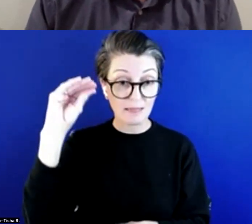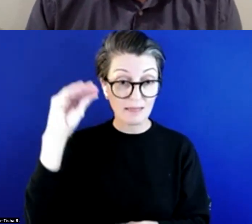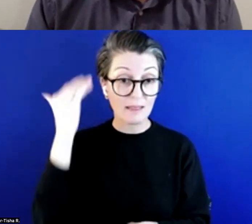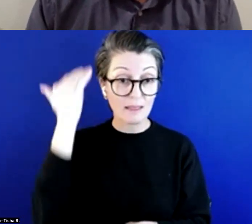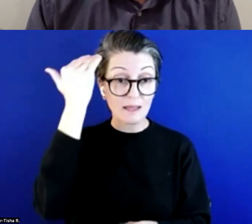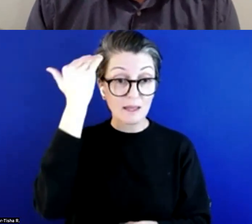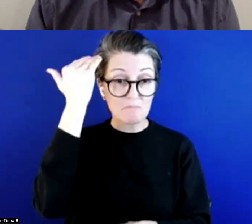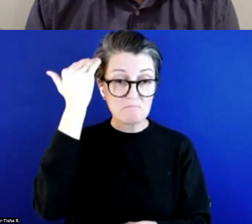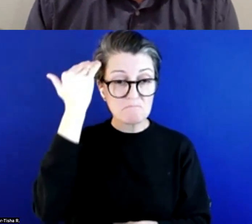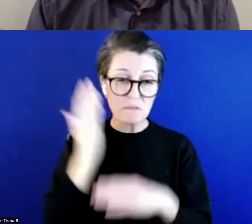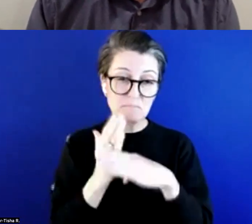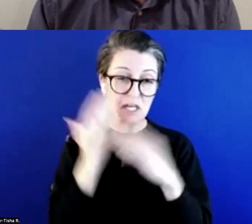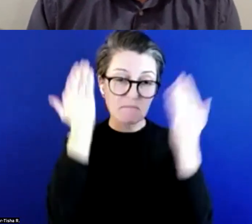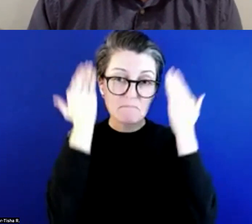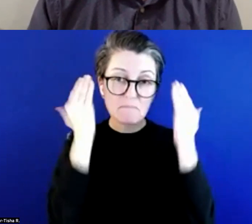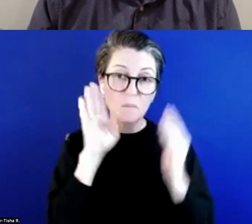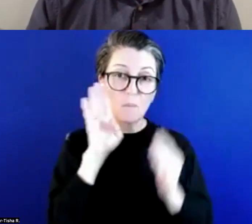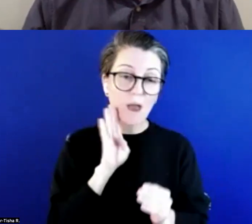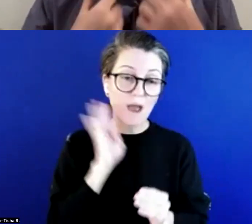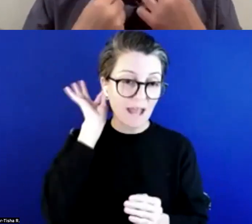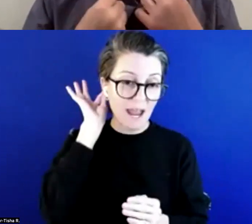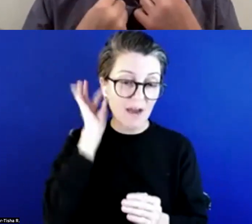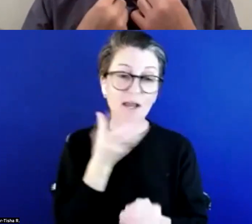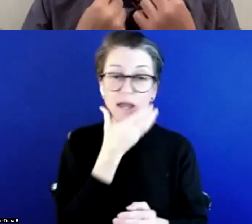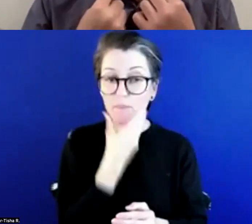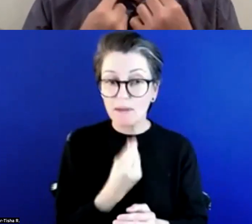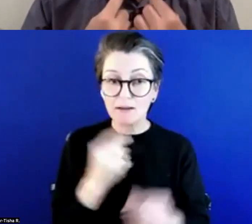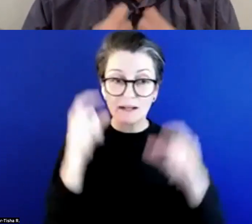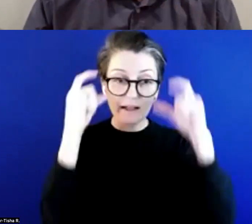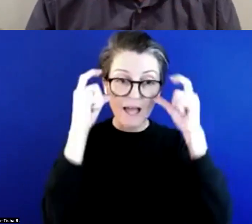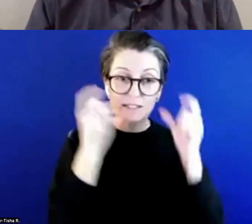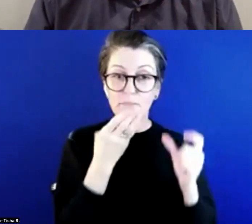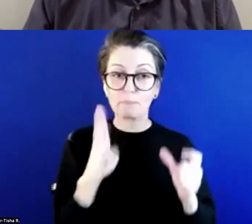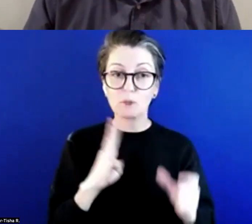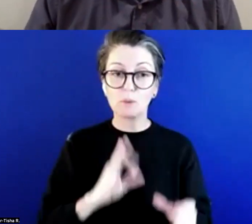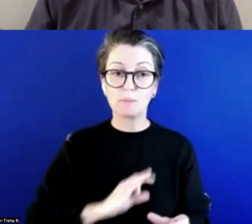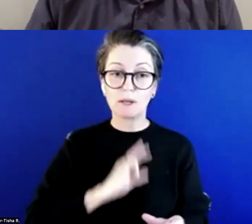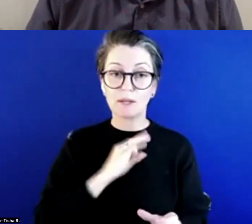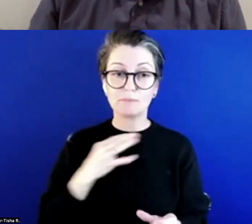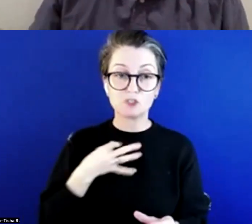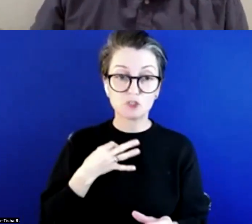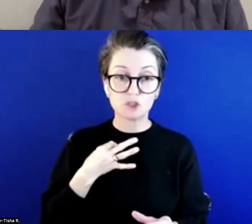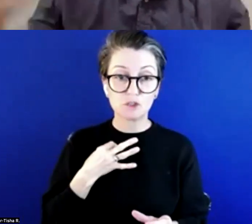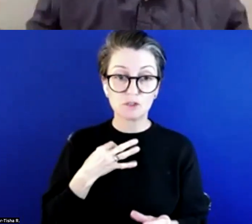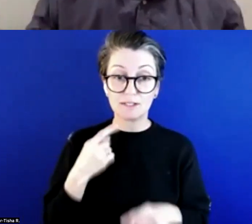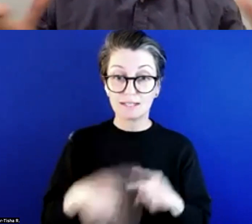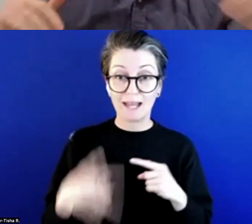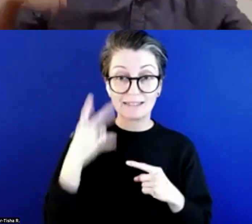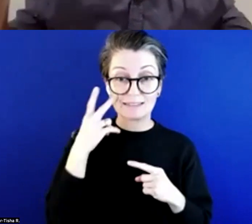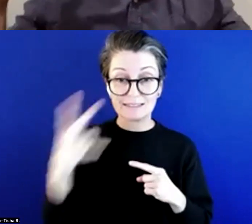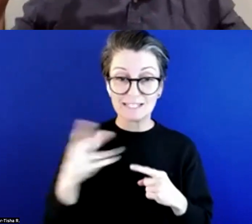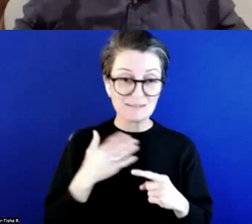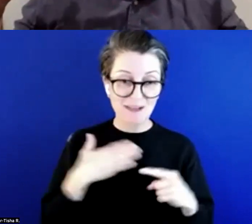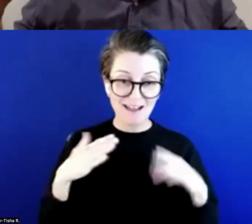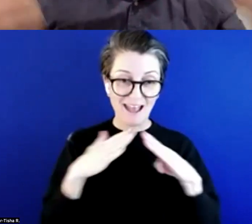length brown hair and a beard and glasses, wearing a blue button-up shirt, and you can't see the rest of my house, but I